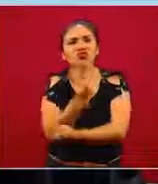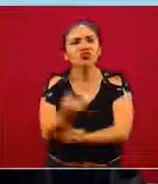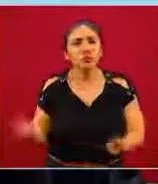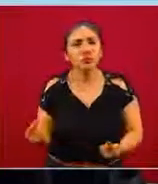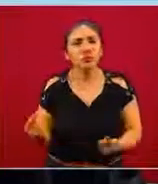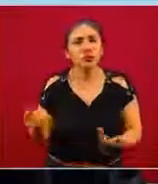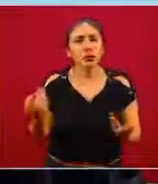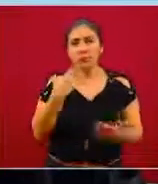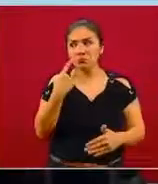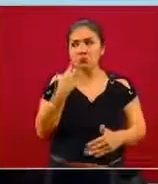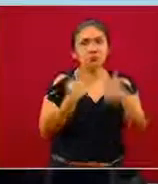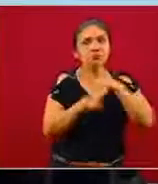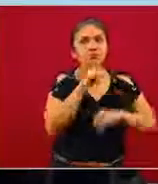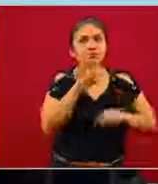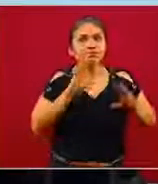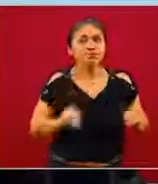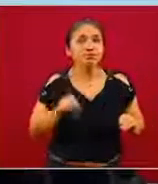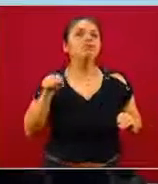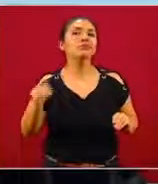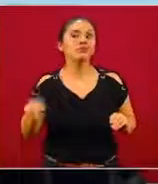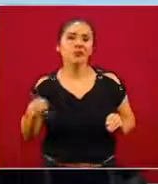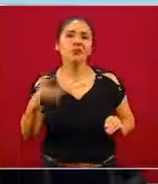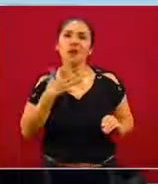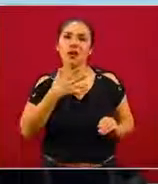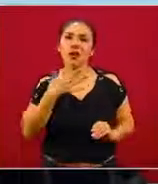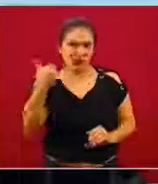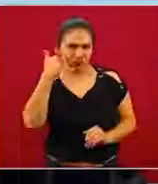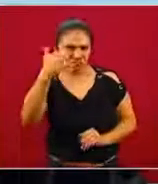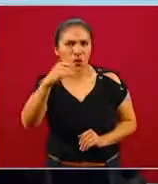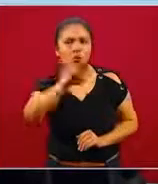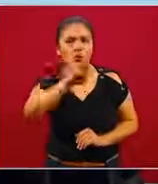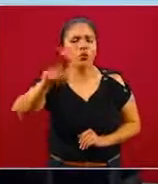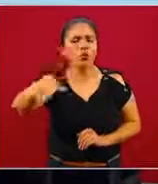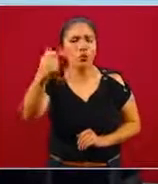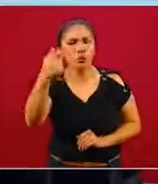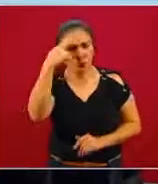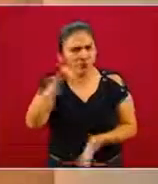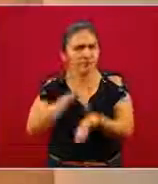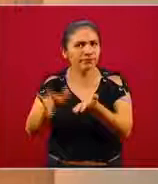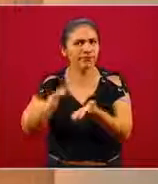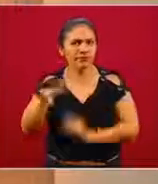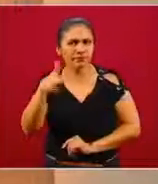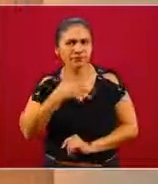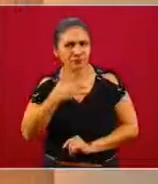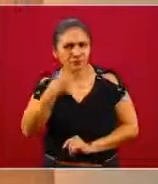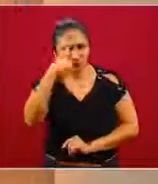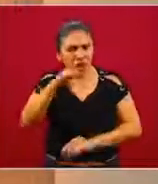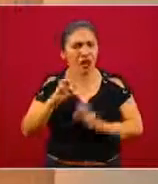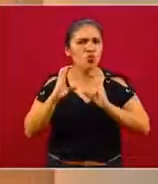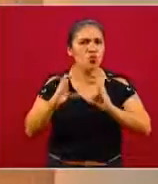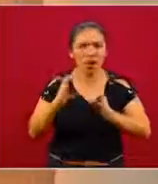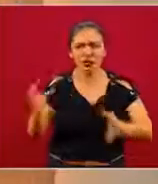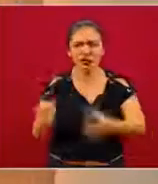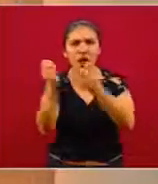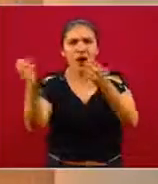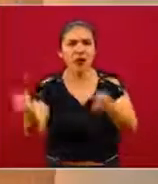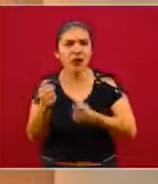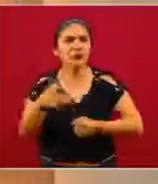being abused and then we don't report that? We have 911 as well as other call